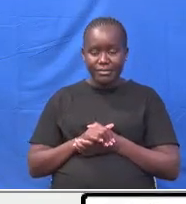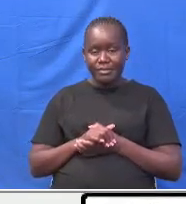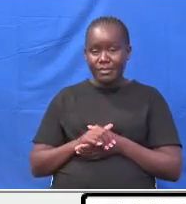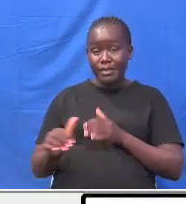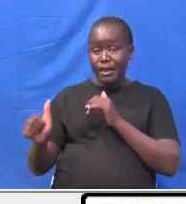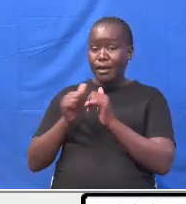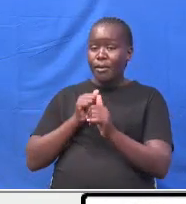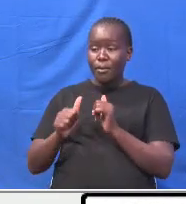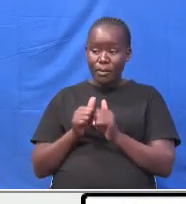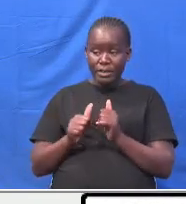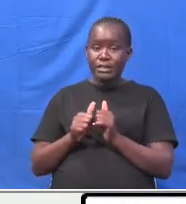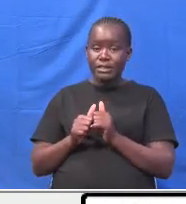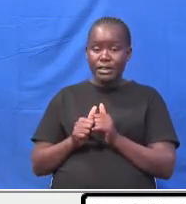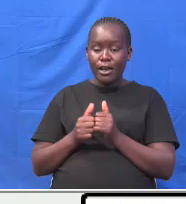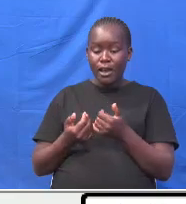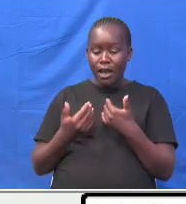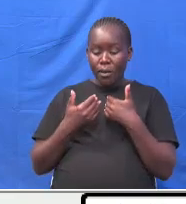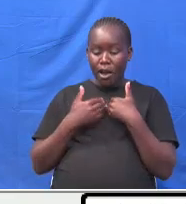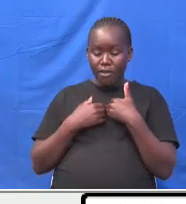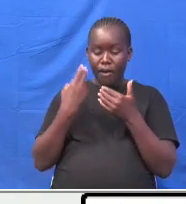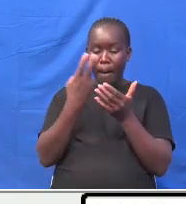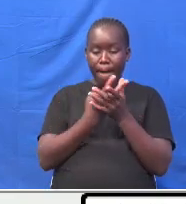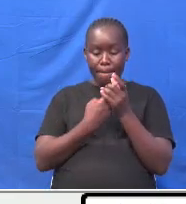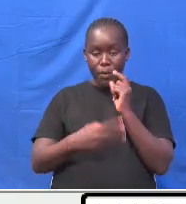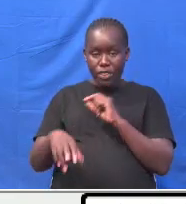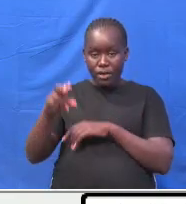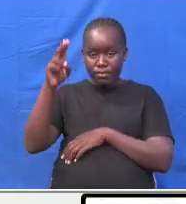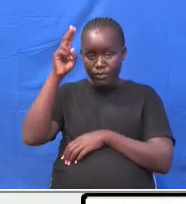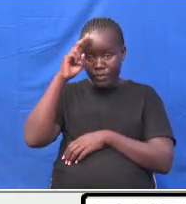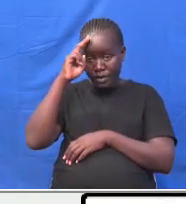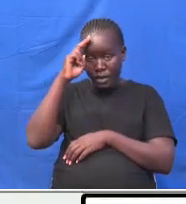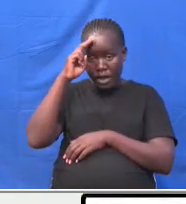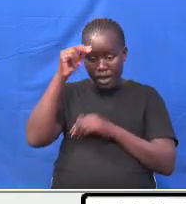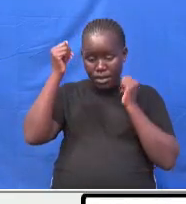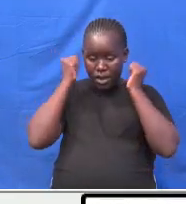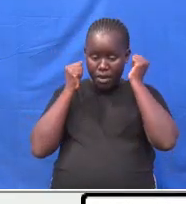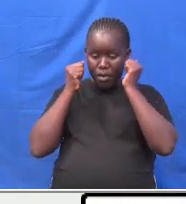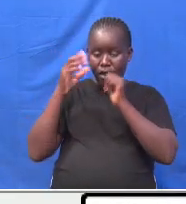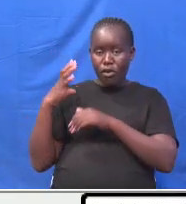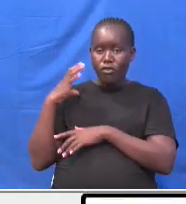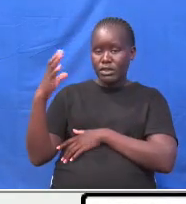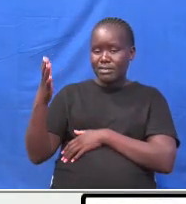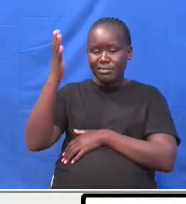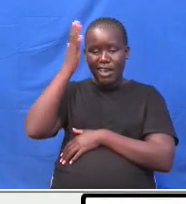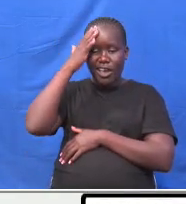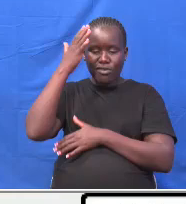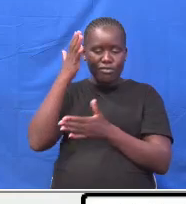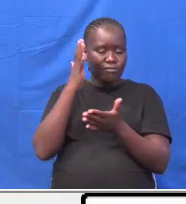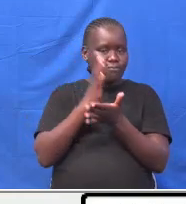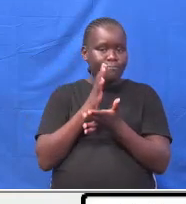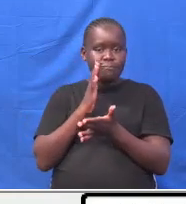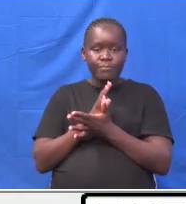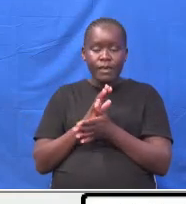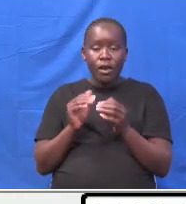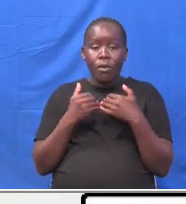which is comprised of both police and army officers. I know for a fact that